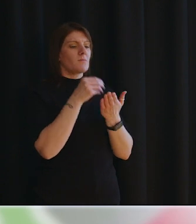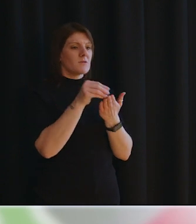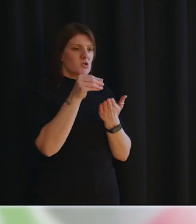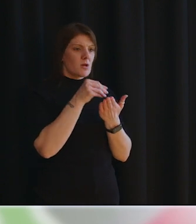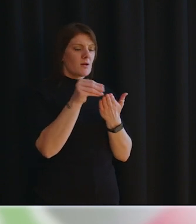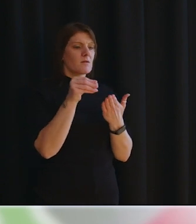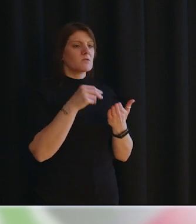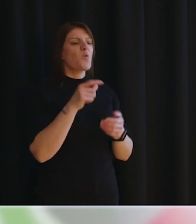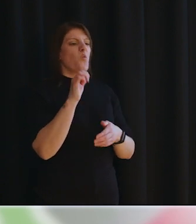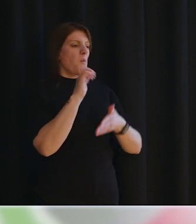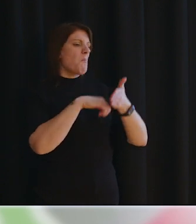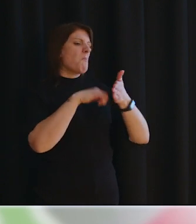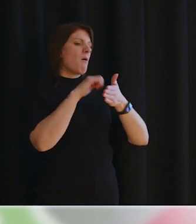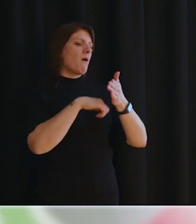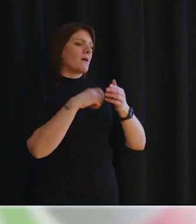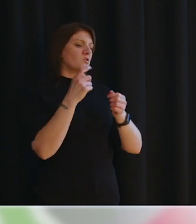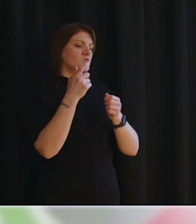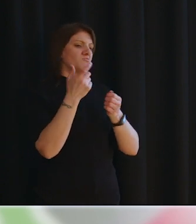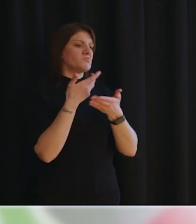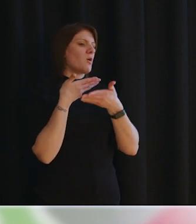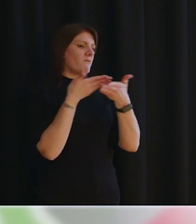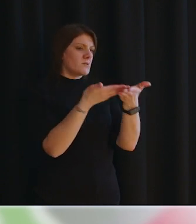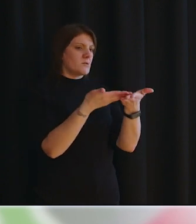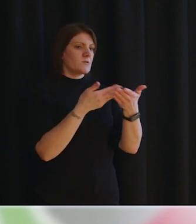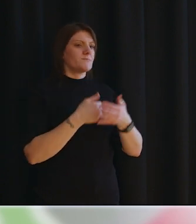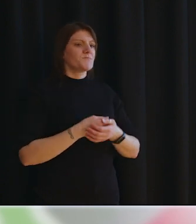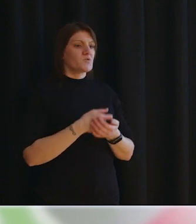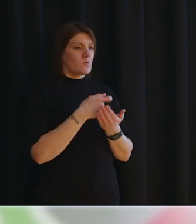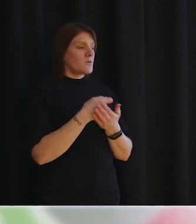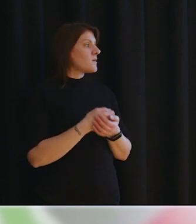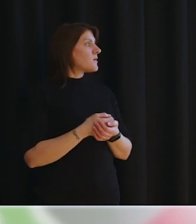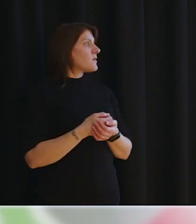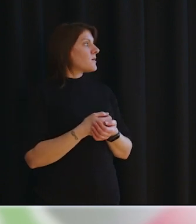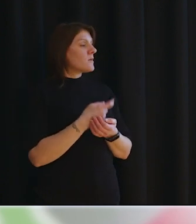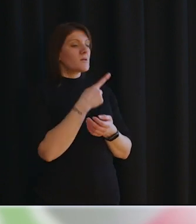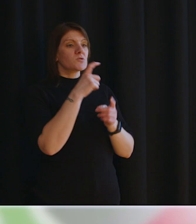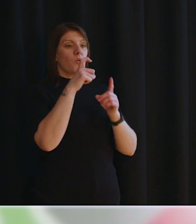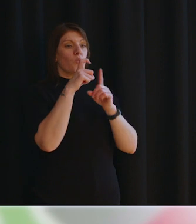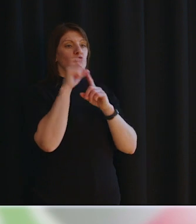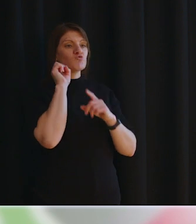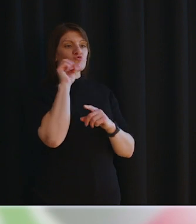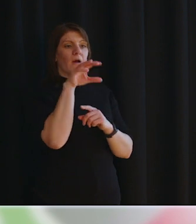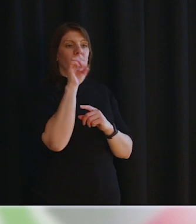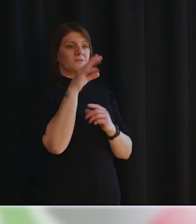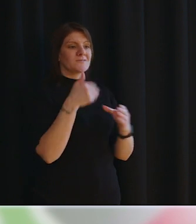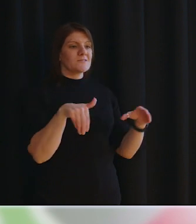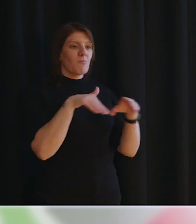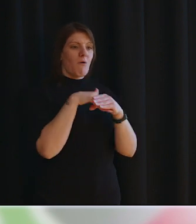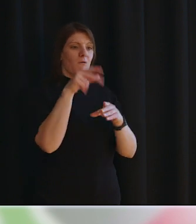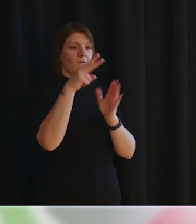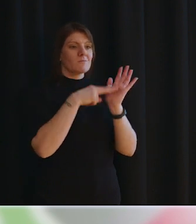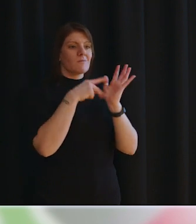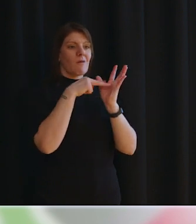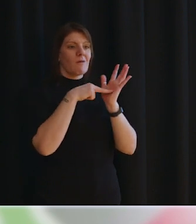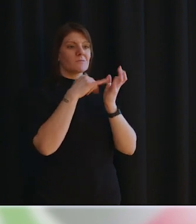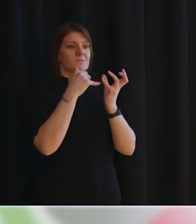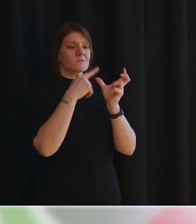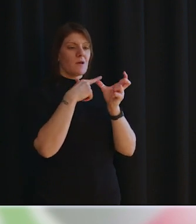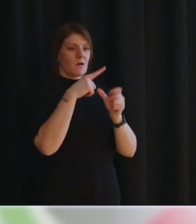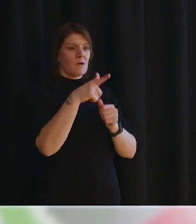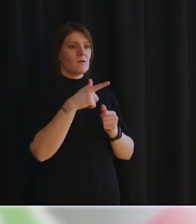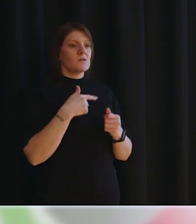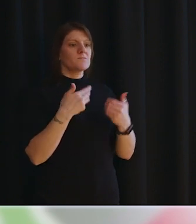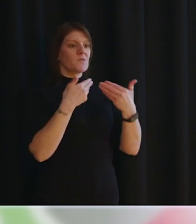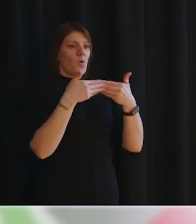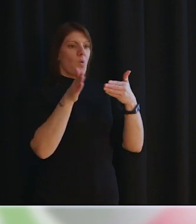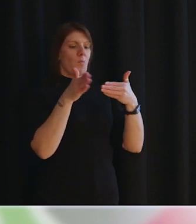buying services. And some of them are here. So Dragons are part of NANZA. You've got